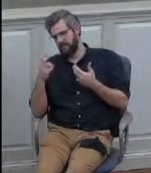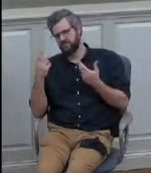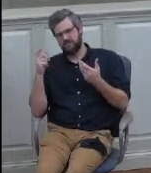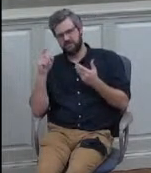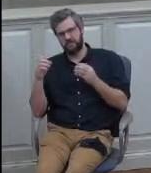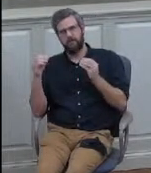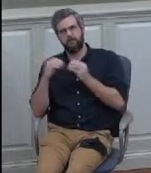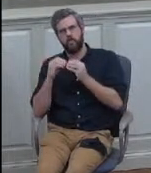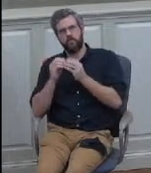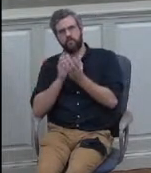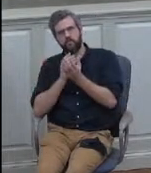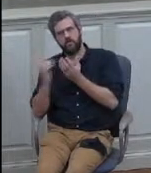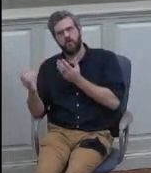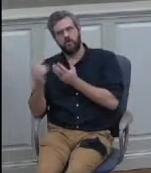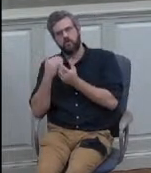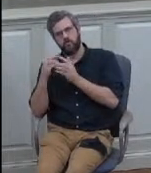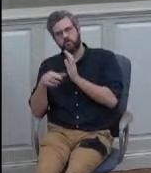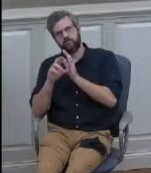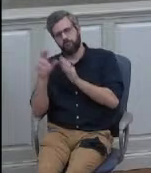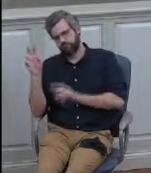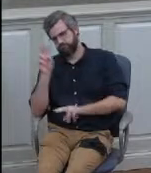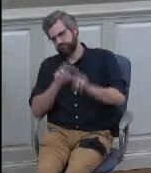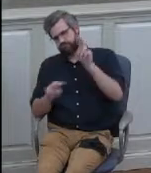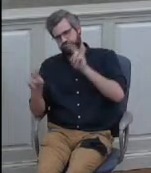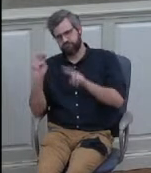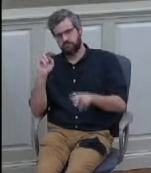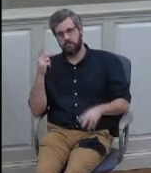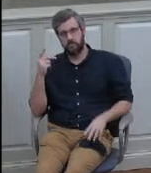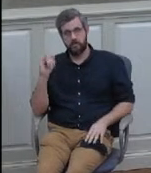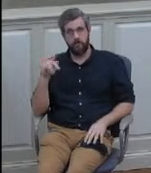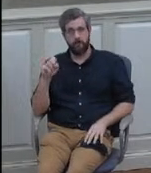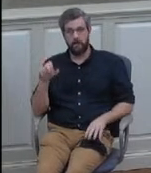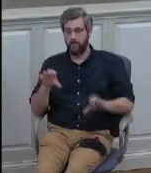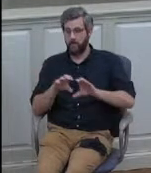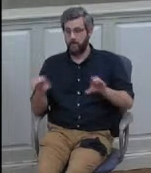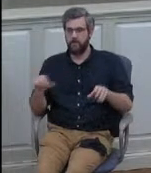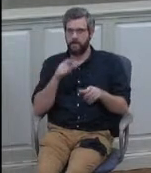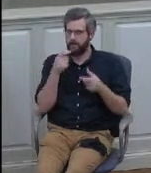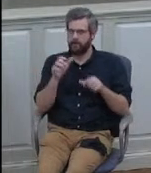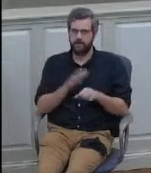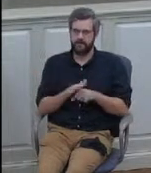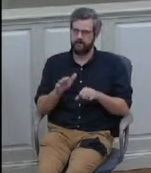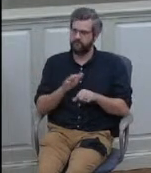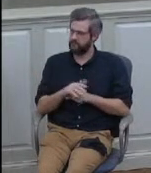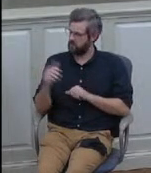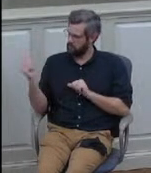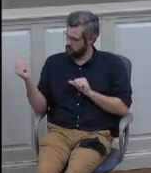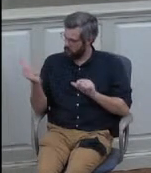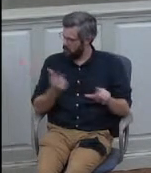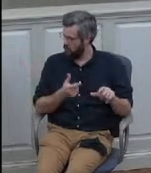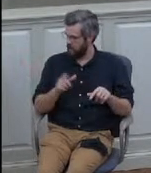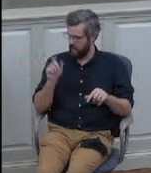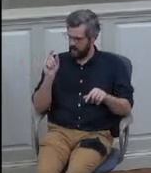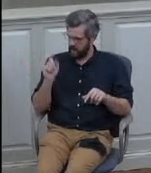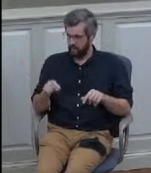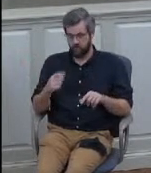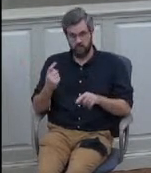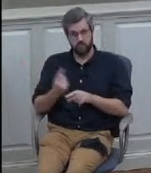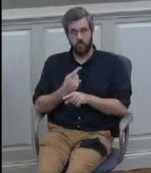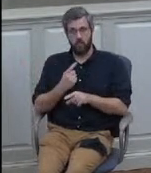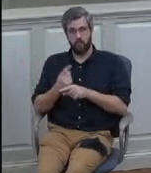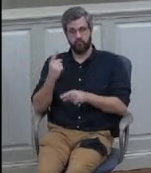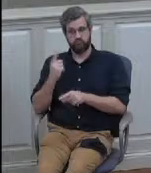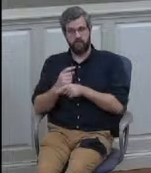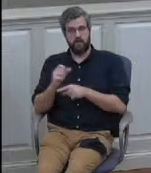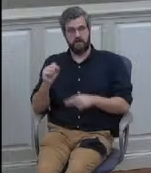more thorough review of that area. Those pipes are all undersized, and unless we do a major project to get them appropriately sized, we'll continue to